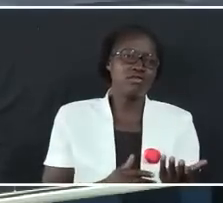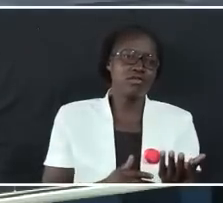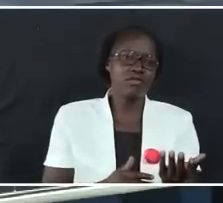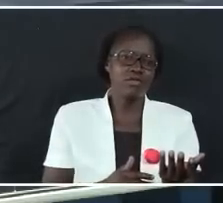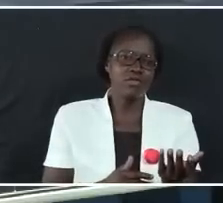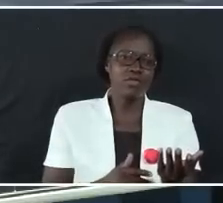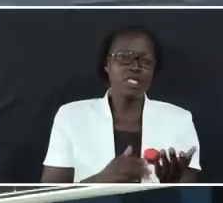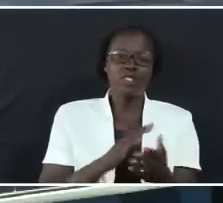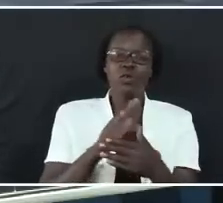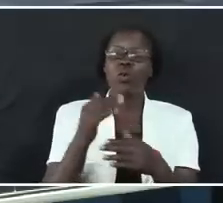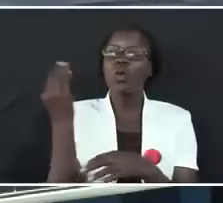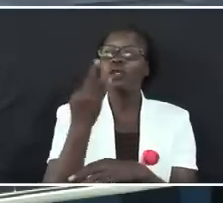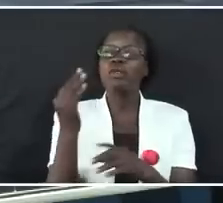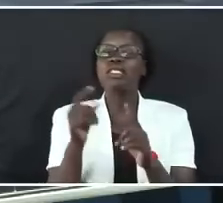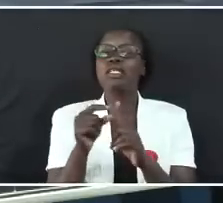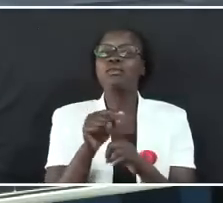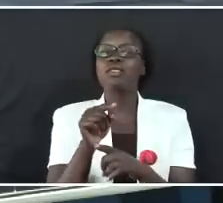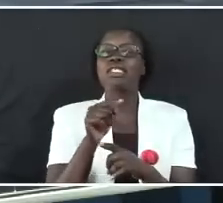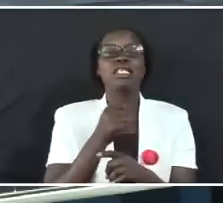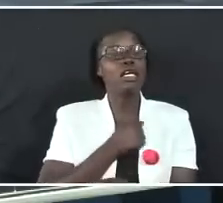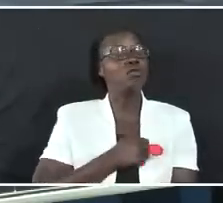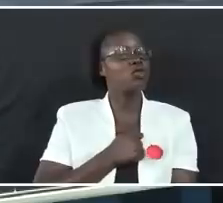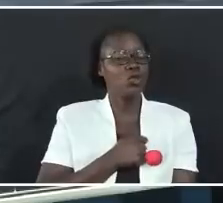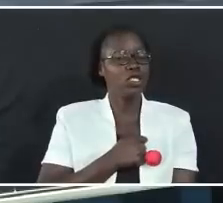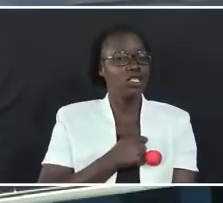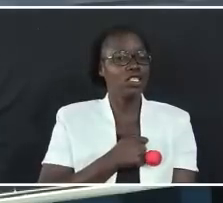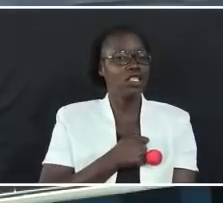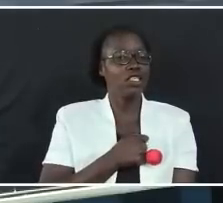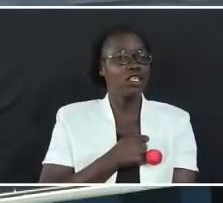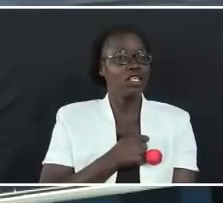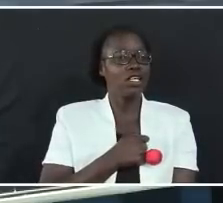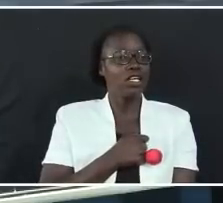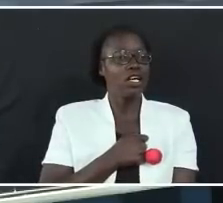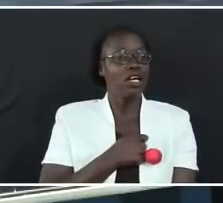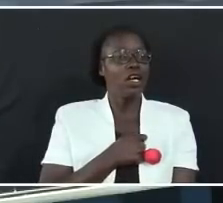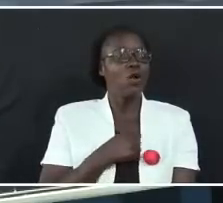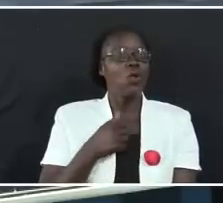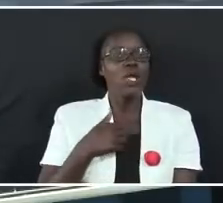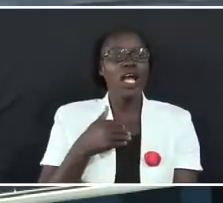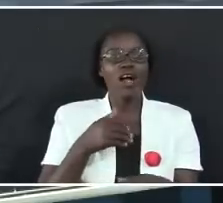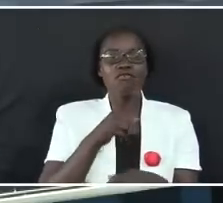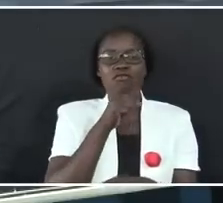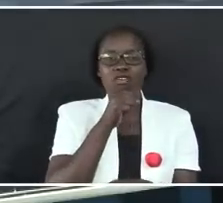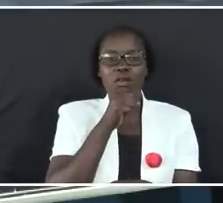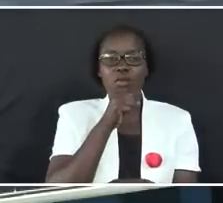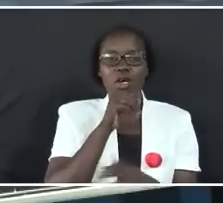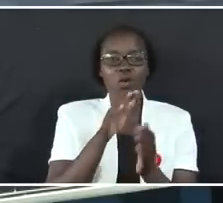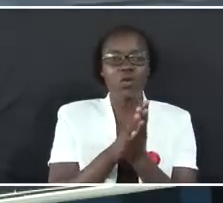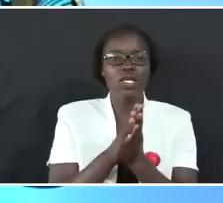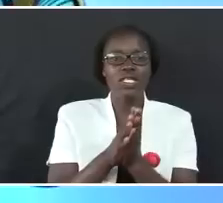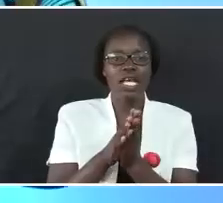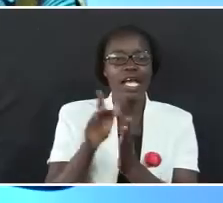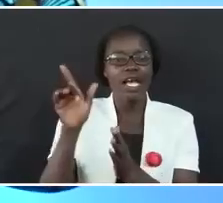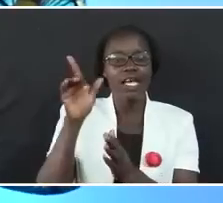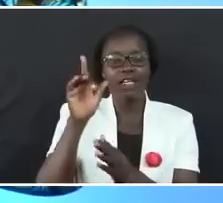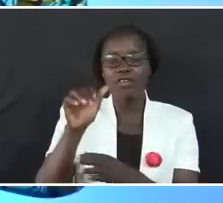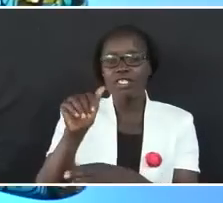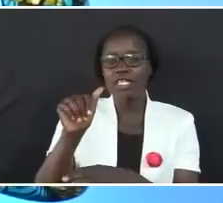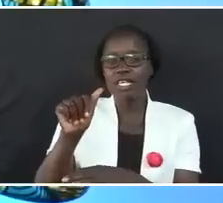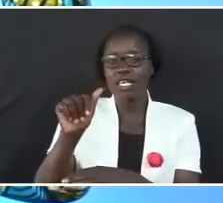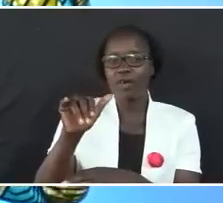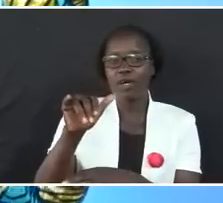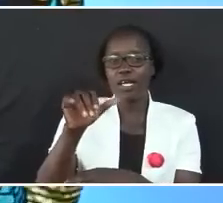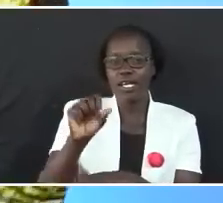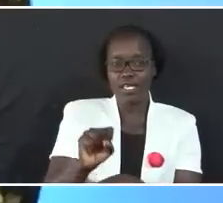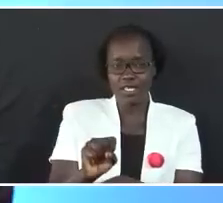We'll preach that message. I'm sorry. We have dinner with Lovington AYS.